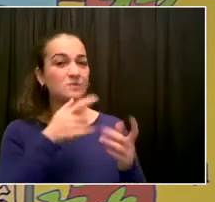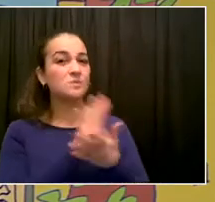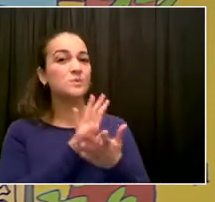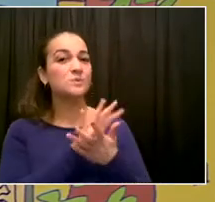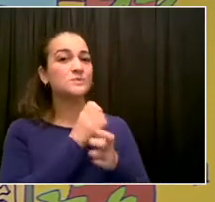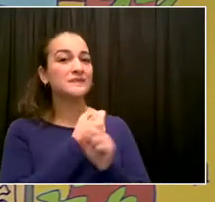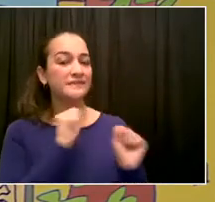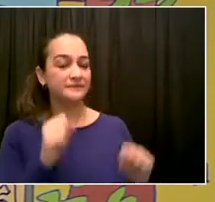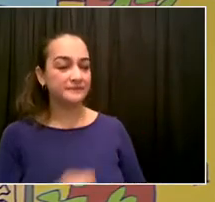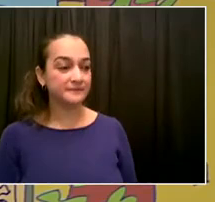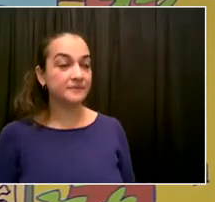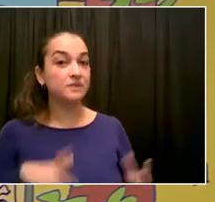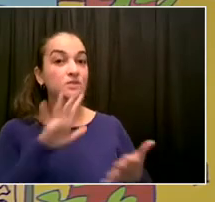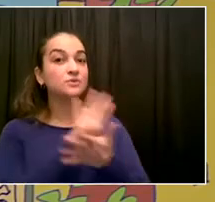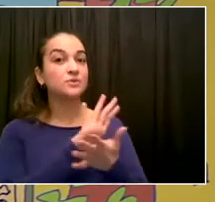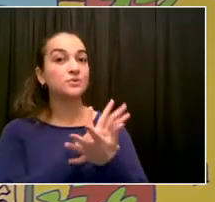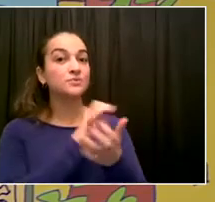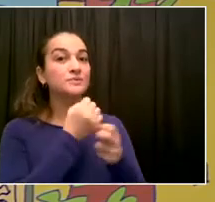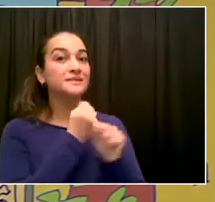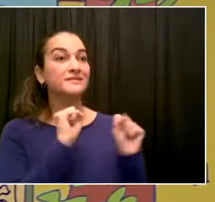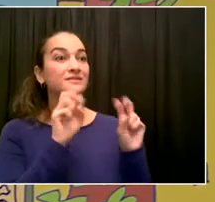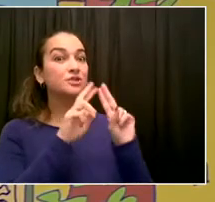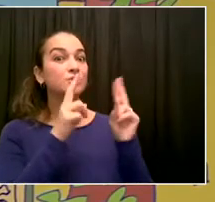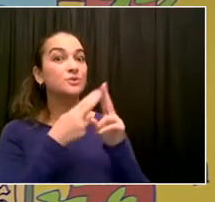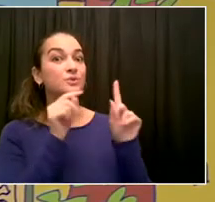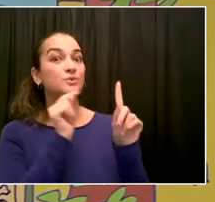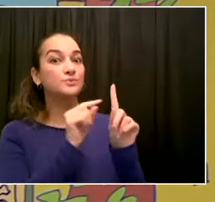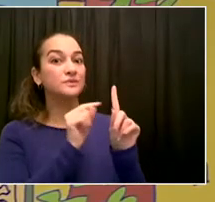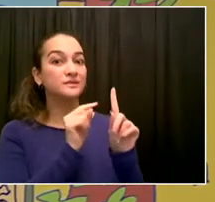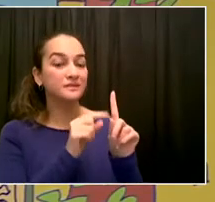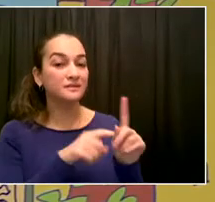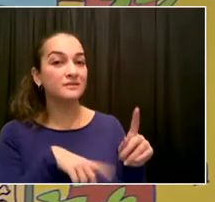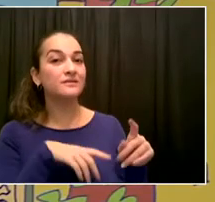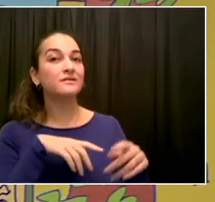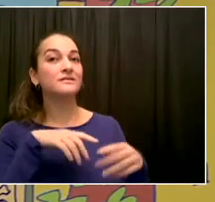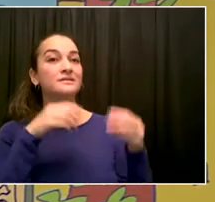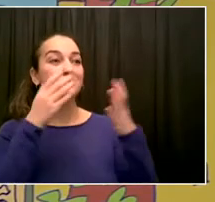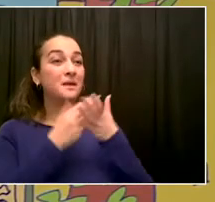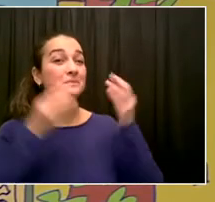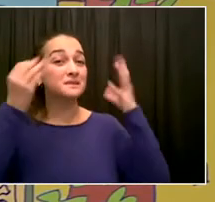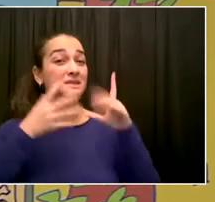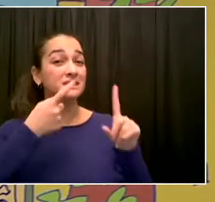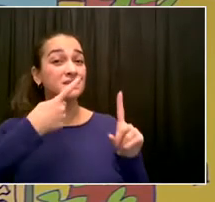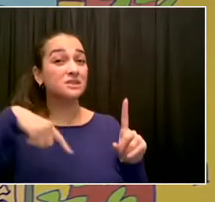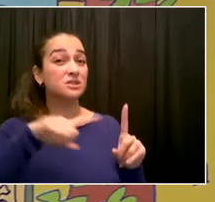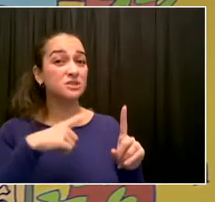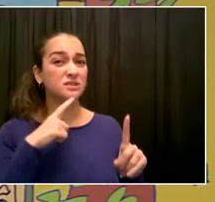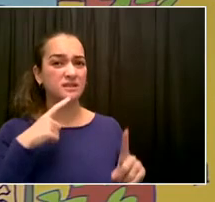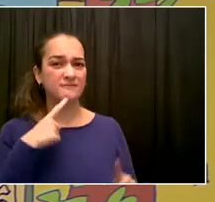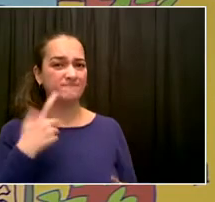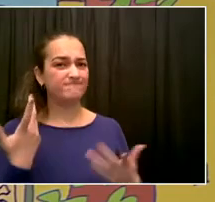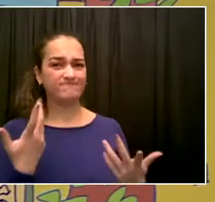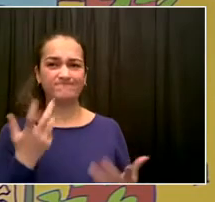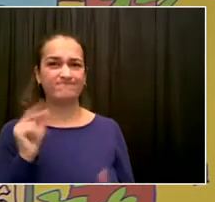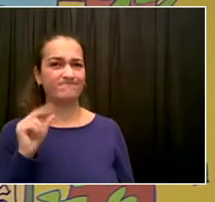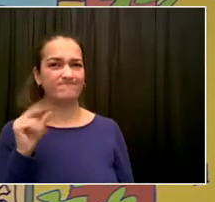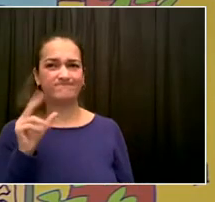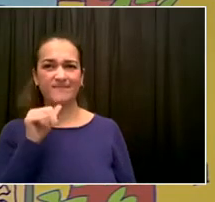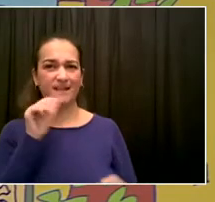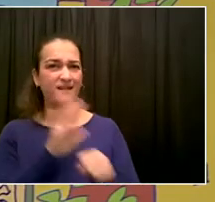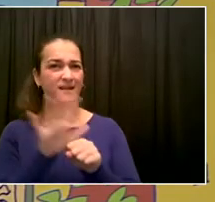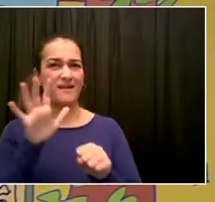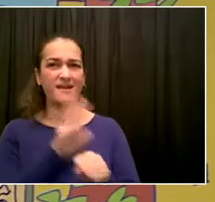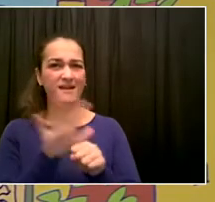and some of the teachers in schools, is that there's not enough safety agents, and the numbers that they give are this: that